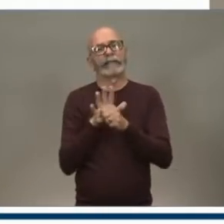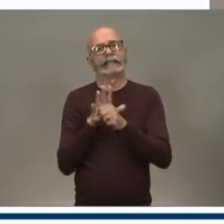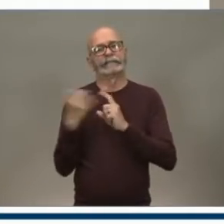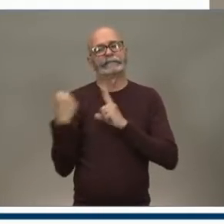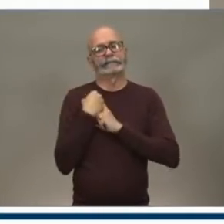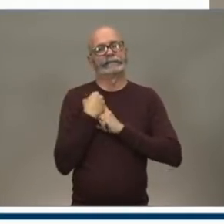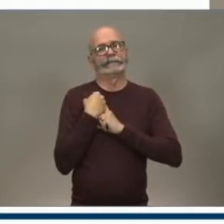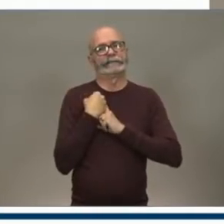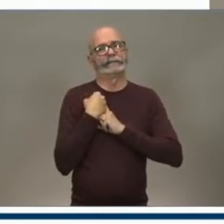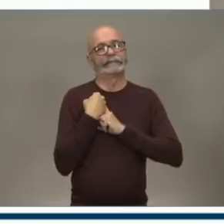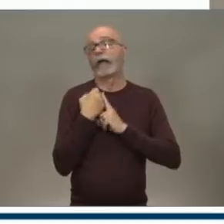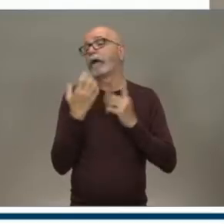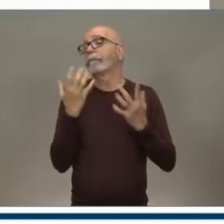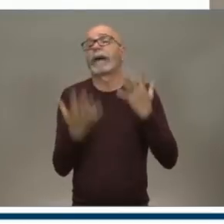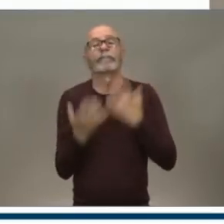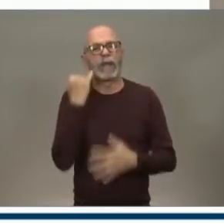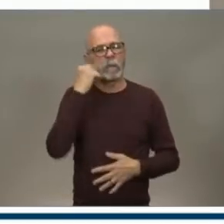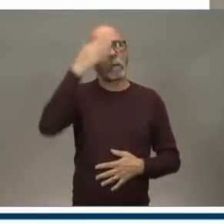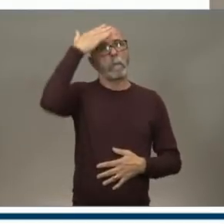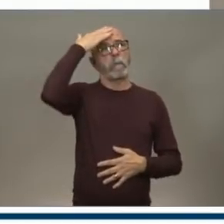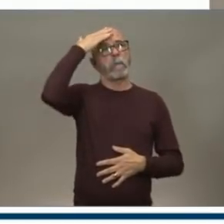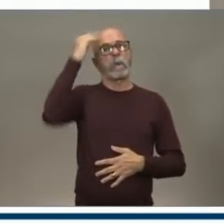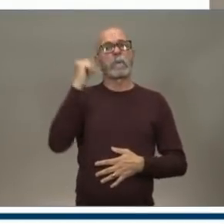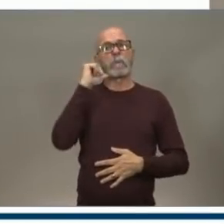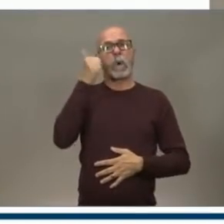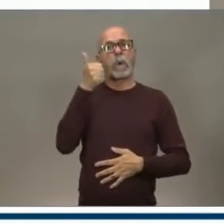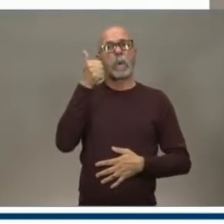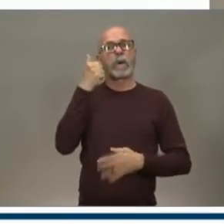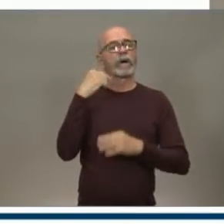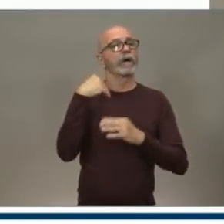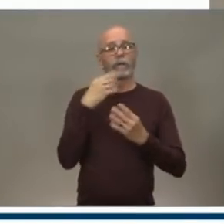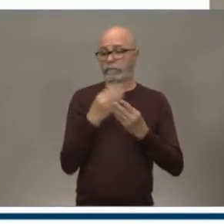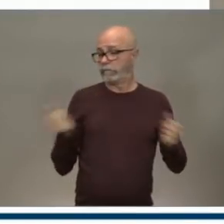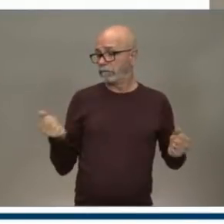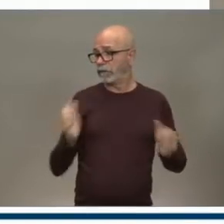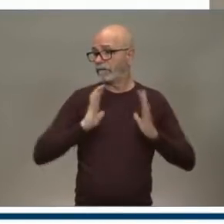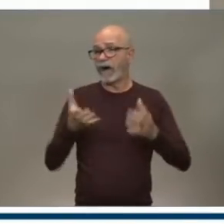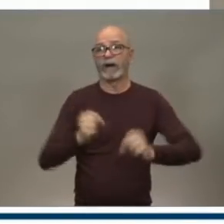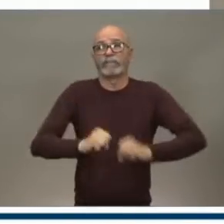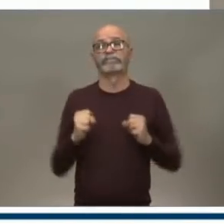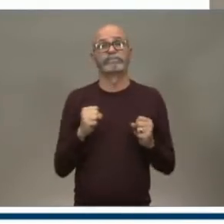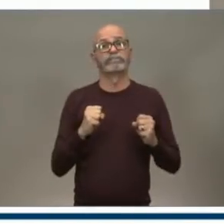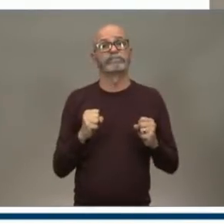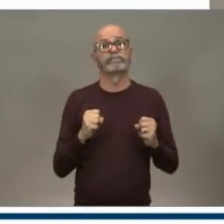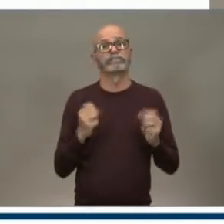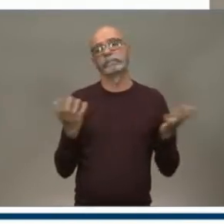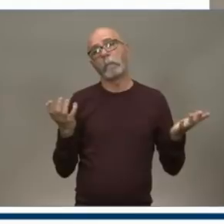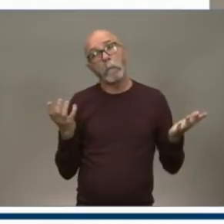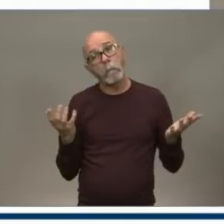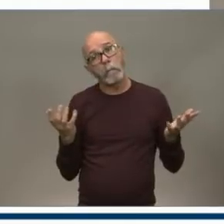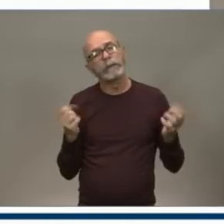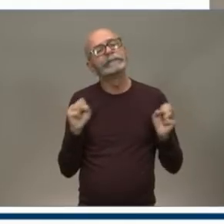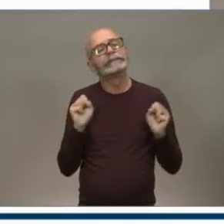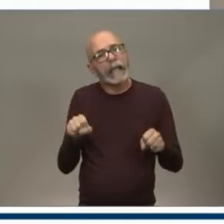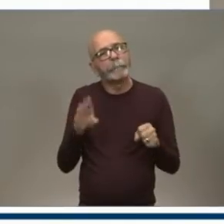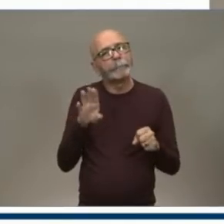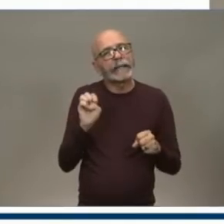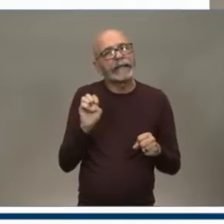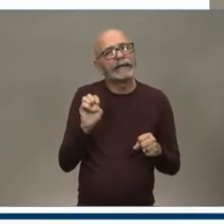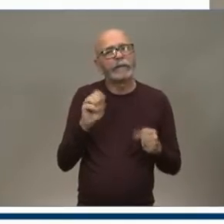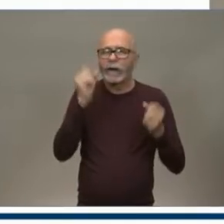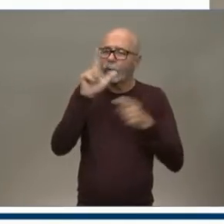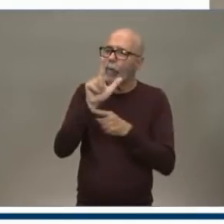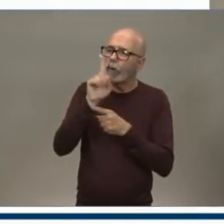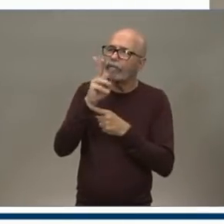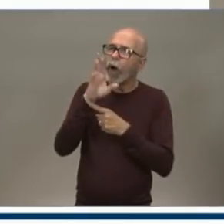goes away quickly. So even erring on the side of caution. If you're unwell, stay home until you really have a better understanding of what's going on,